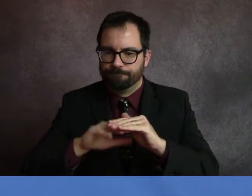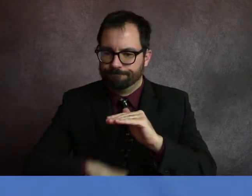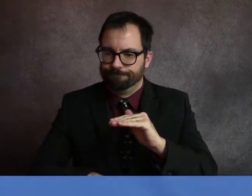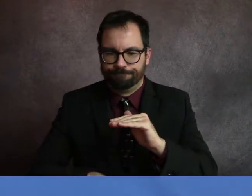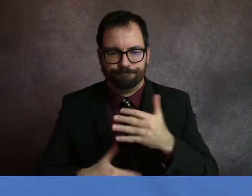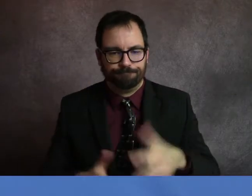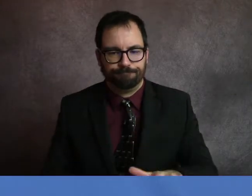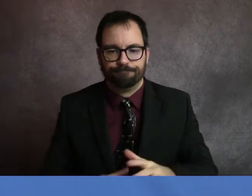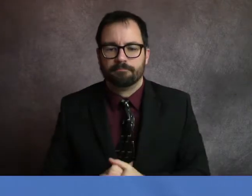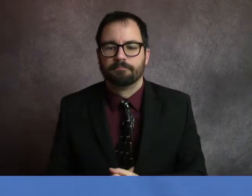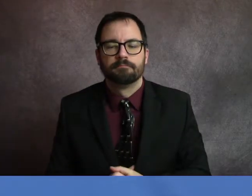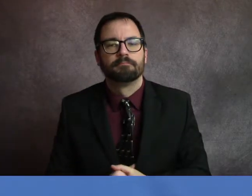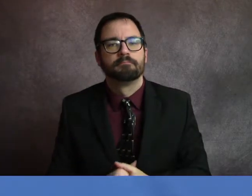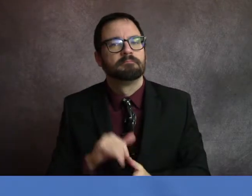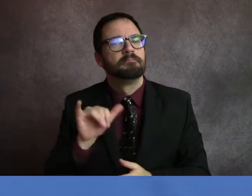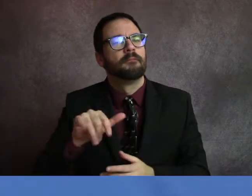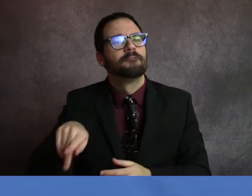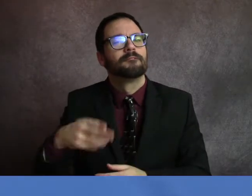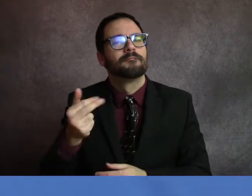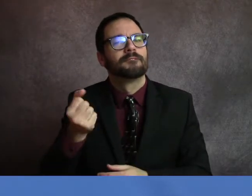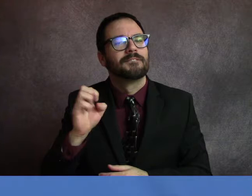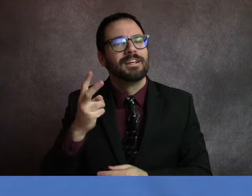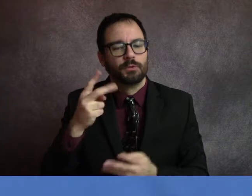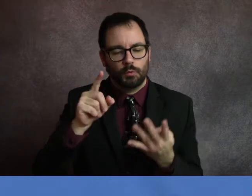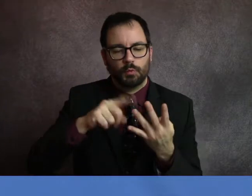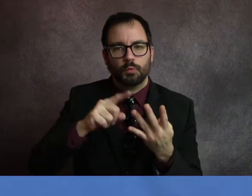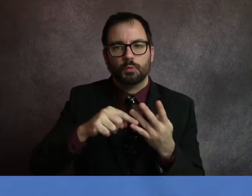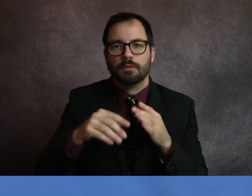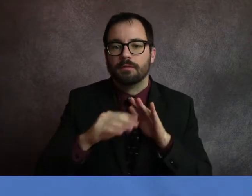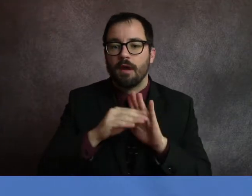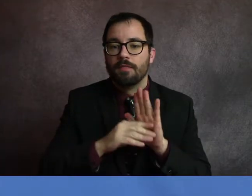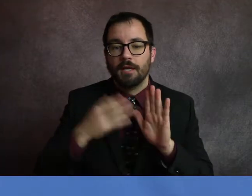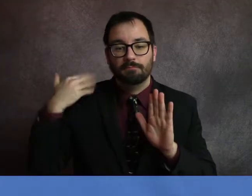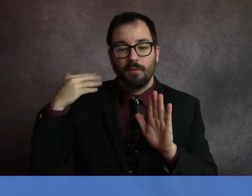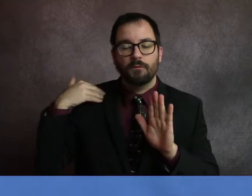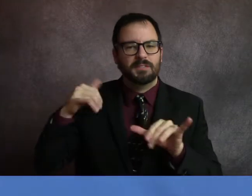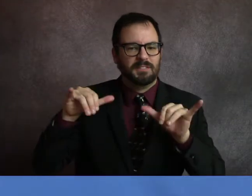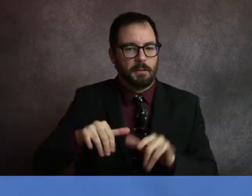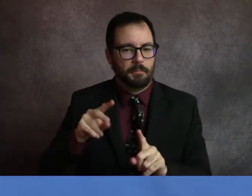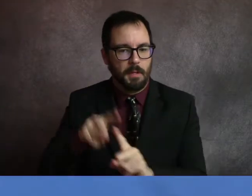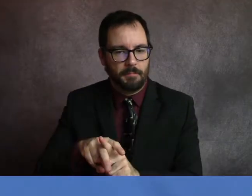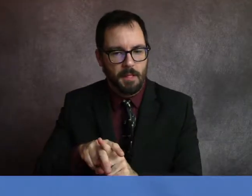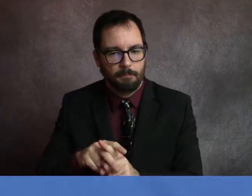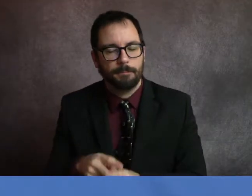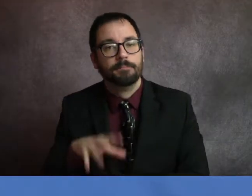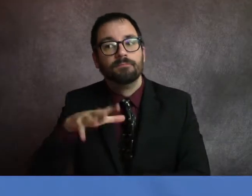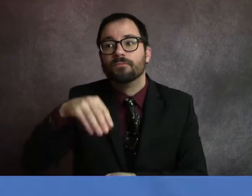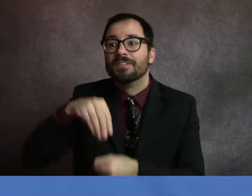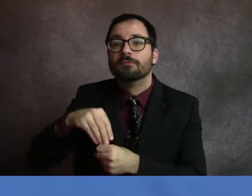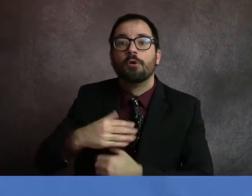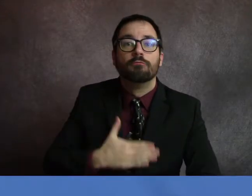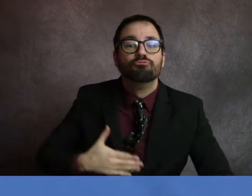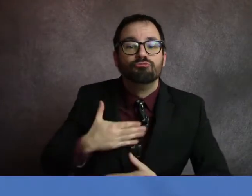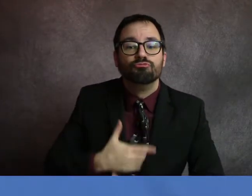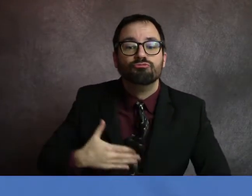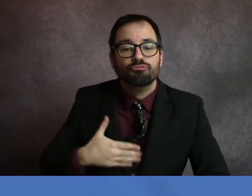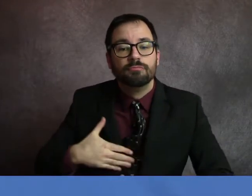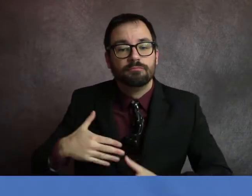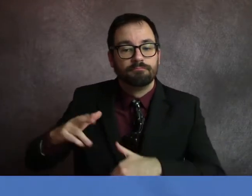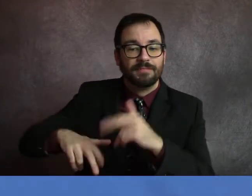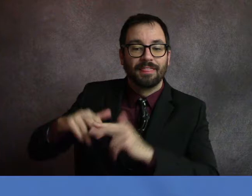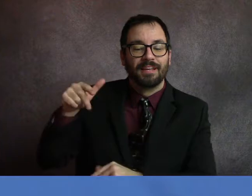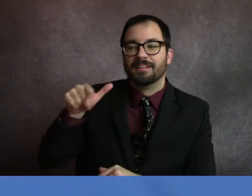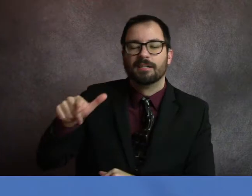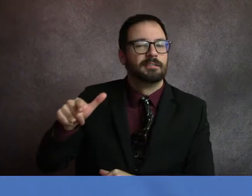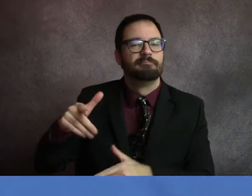guidelines. Indoor recreational and athletic facilities will be closed for general use, consistent with Phase 2. Structured youth programs at